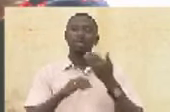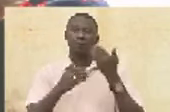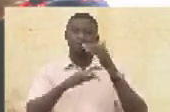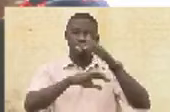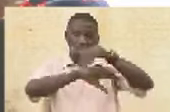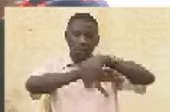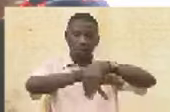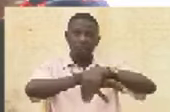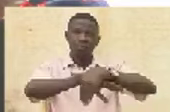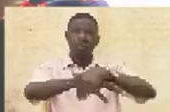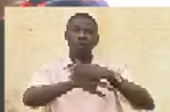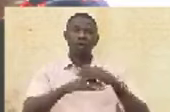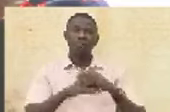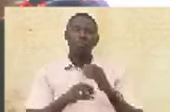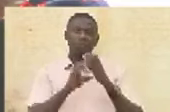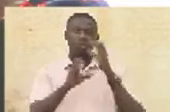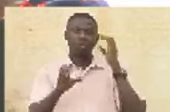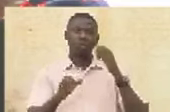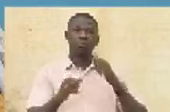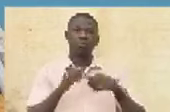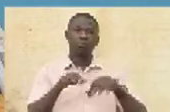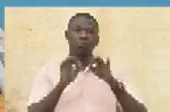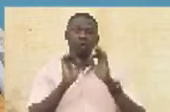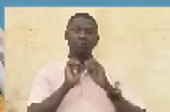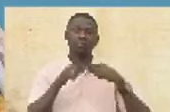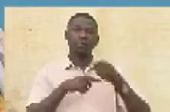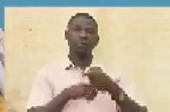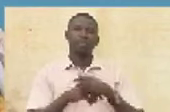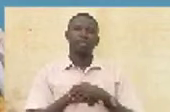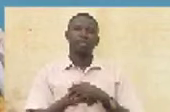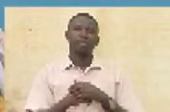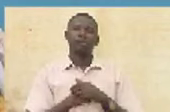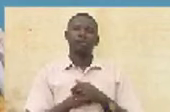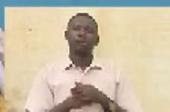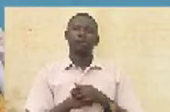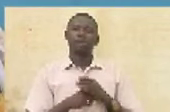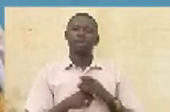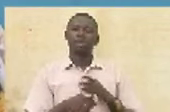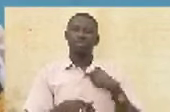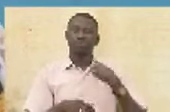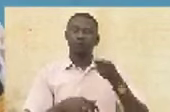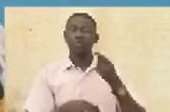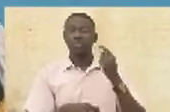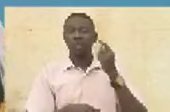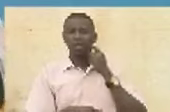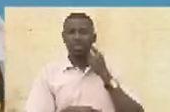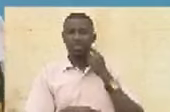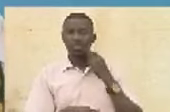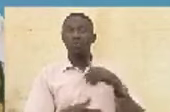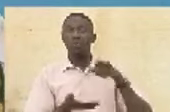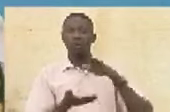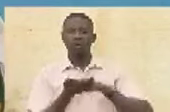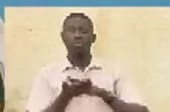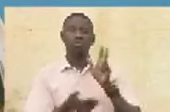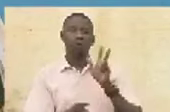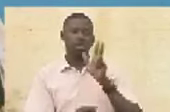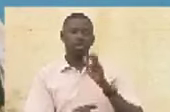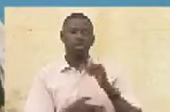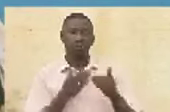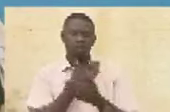bus took them away from here. Then the following day was Wednesday in the